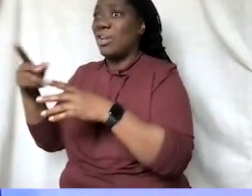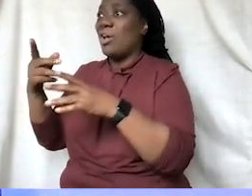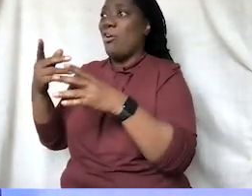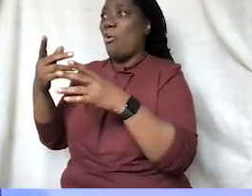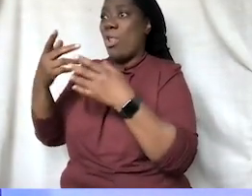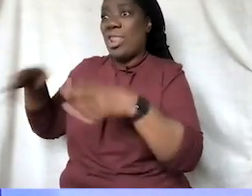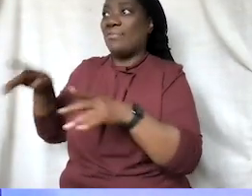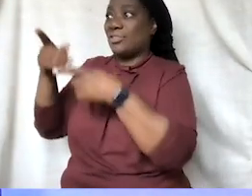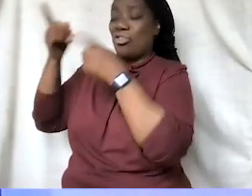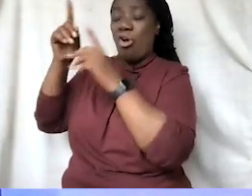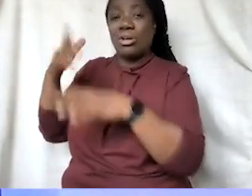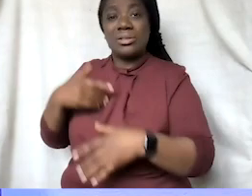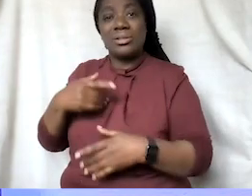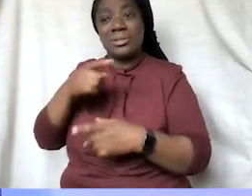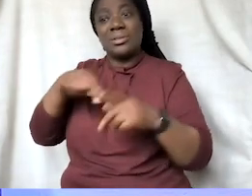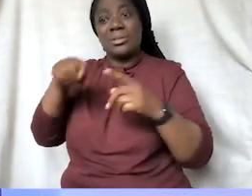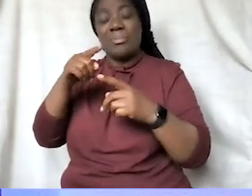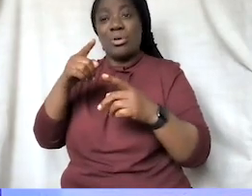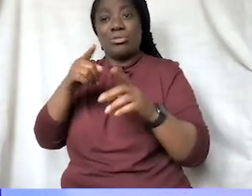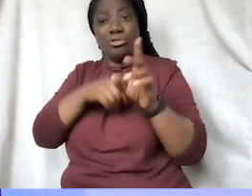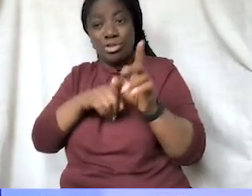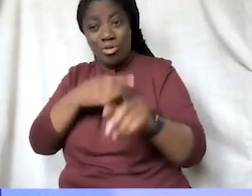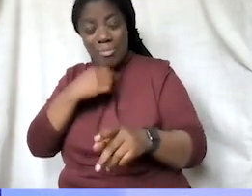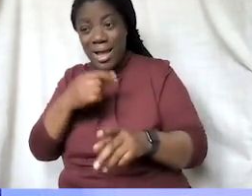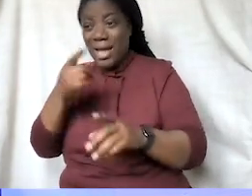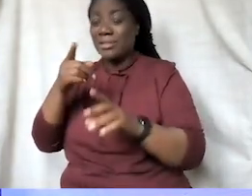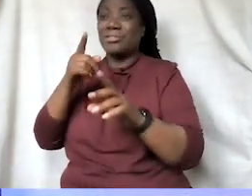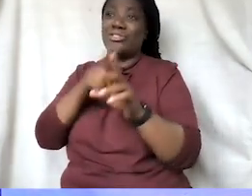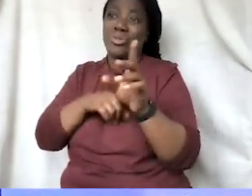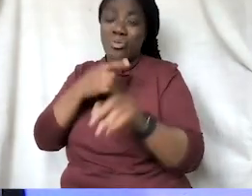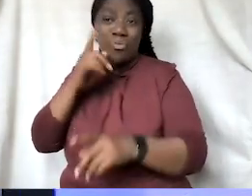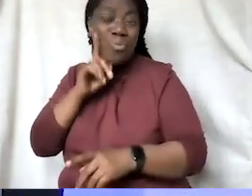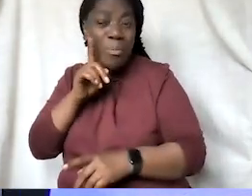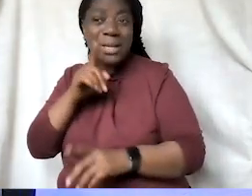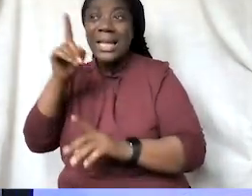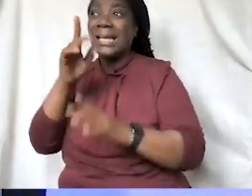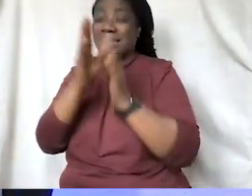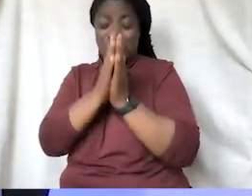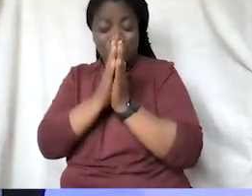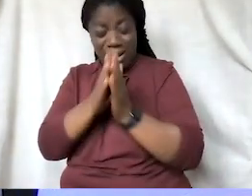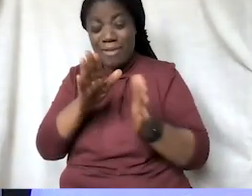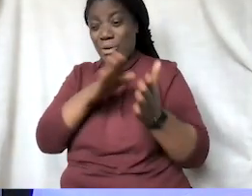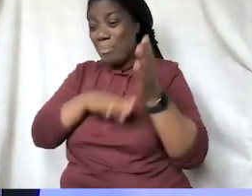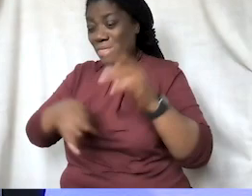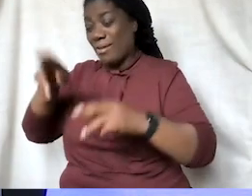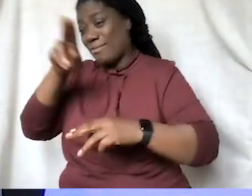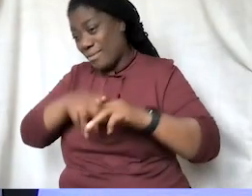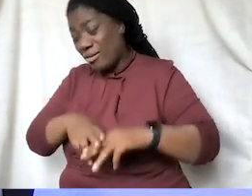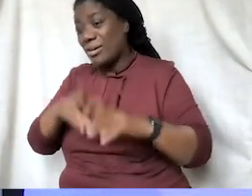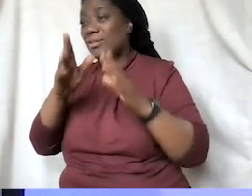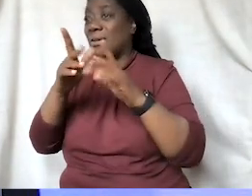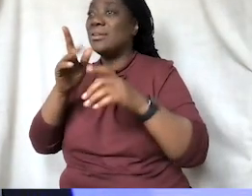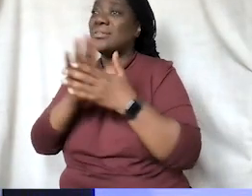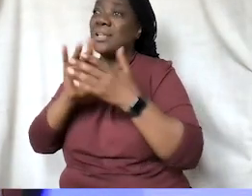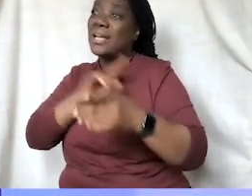Lord, and you don't know it, young man, young woman. It is the prayer of your mother and father that still have